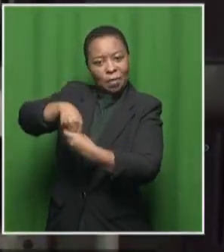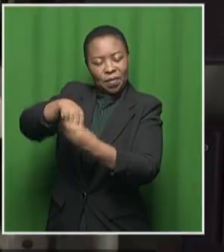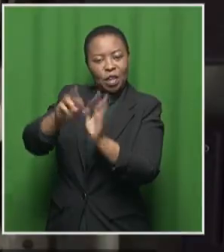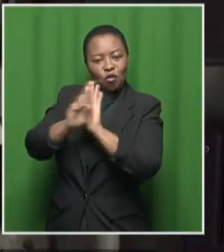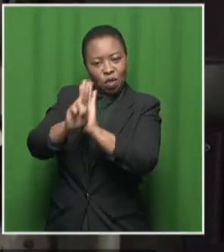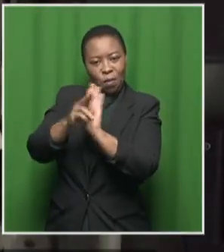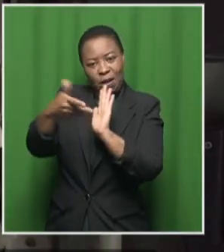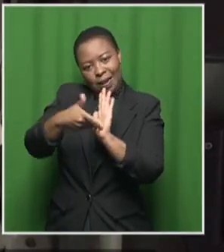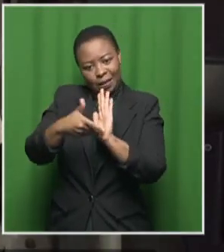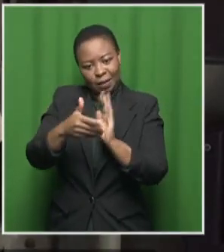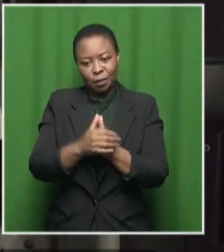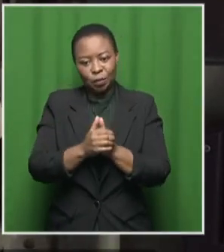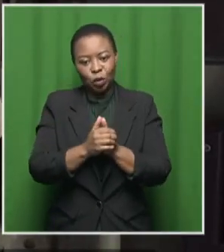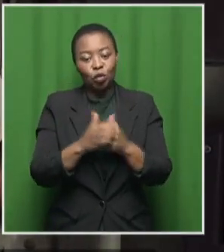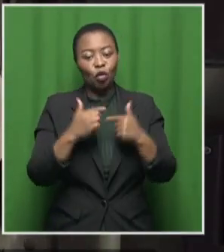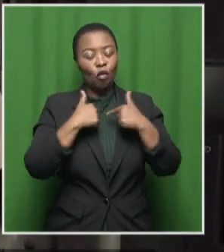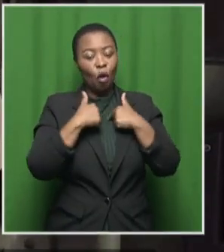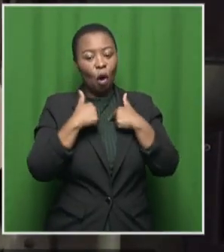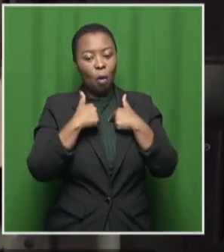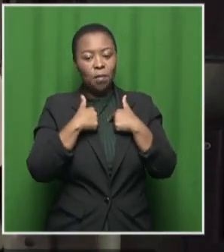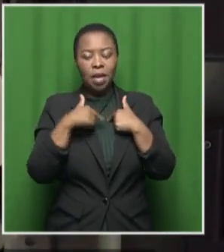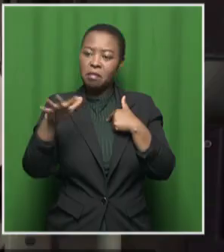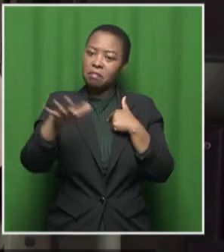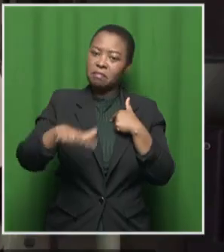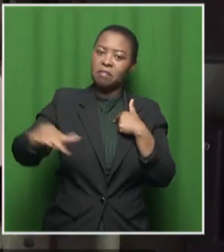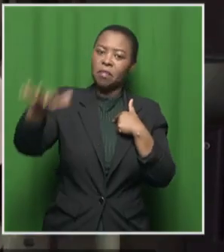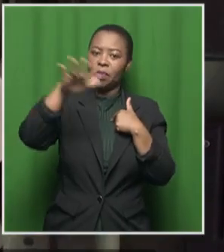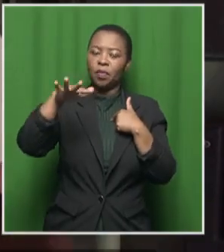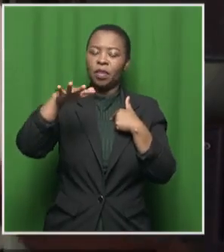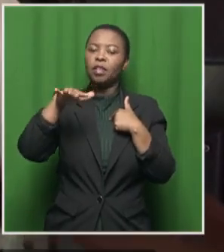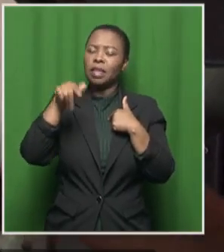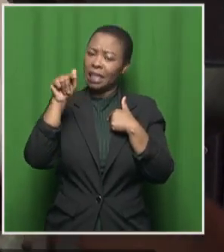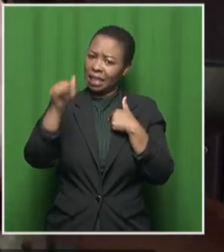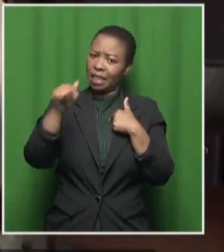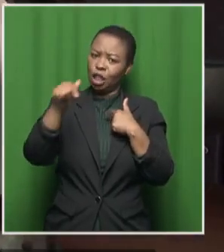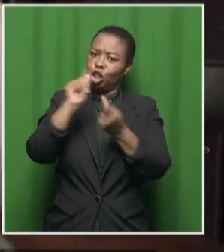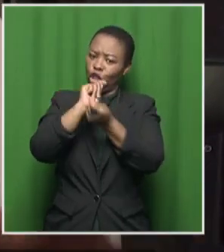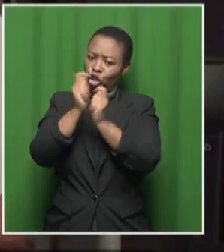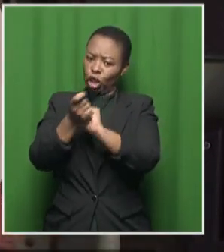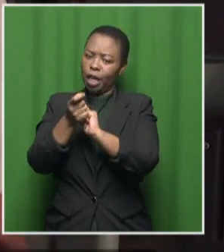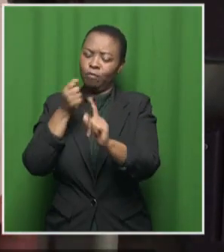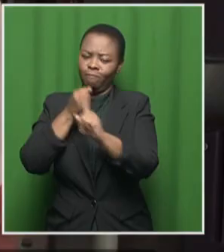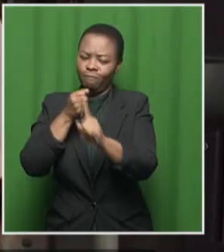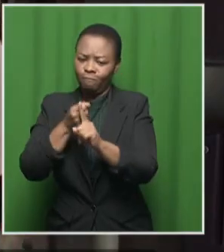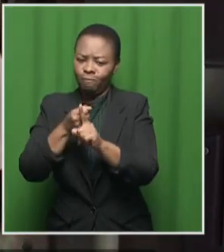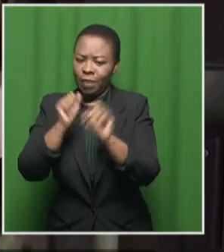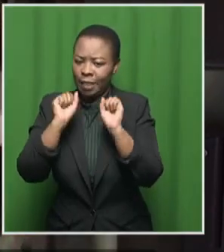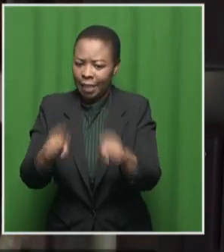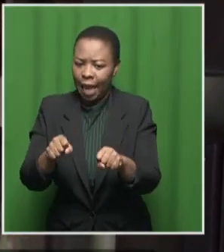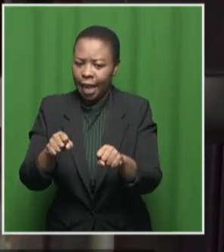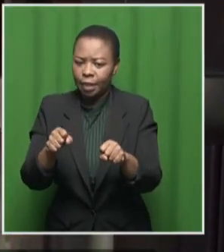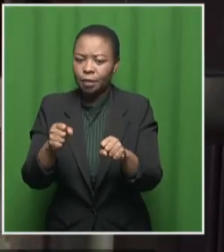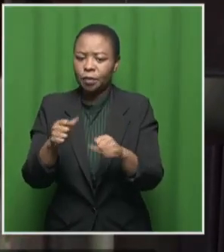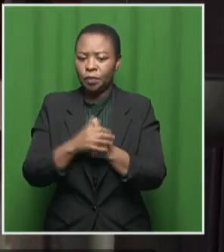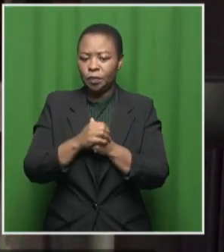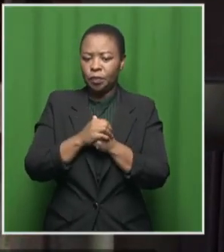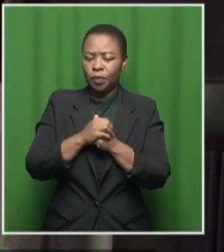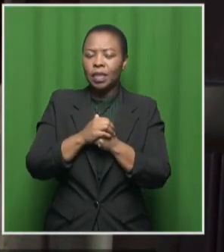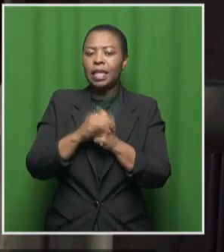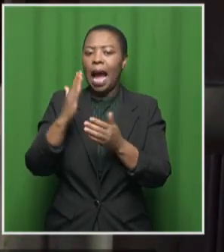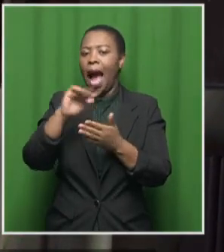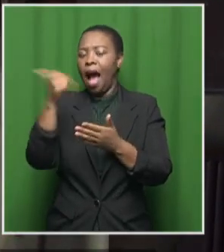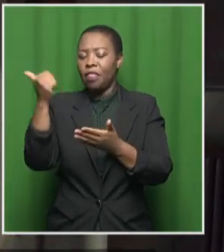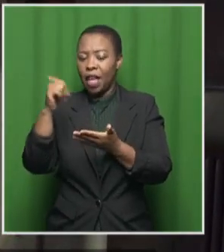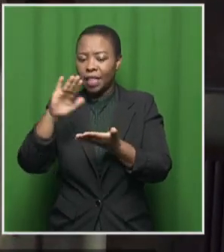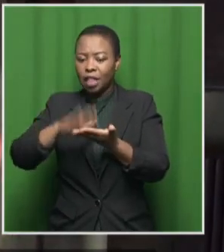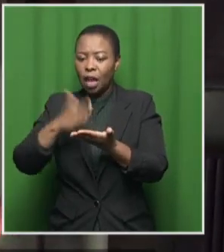me is that this is a place where you can fight for that change, right? The tablet in her hand, one of the interpretations that